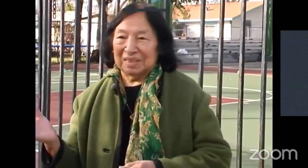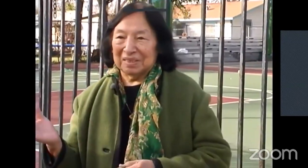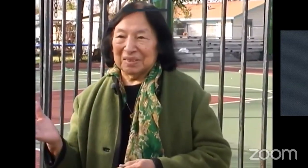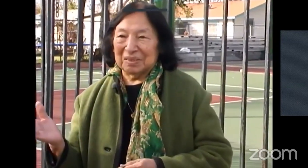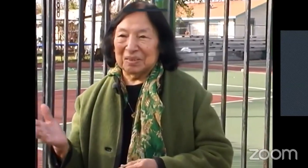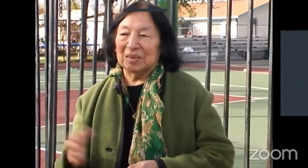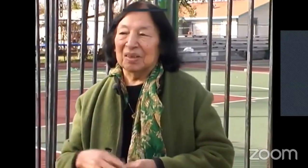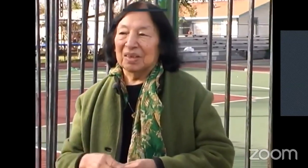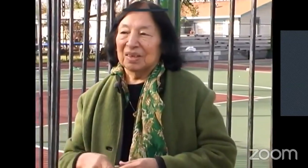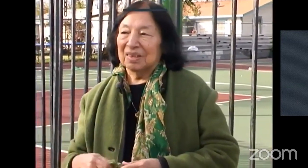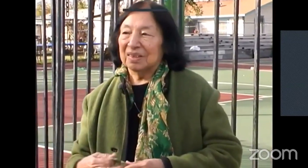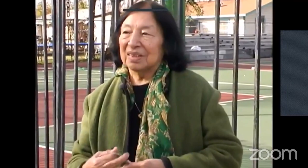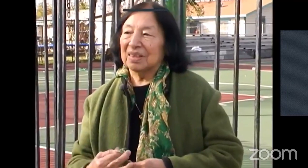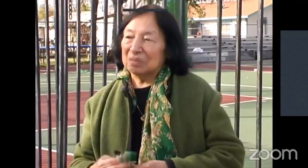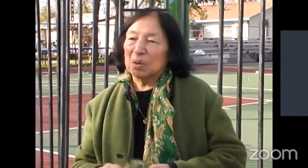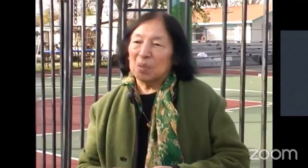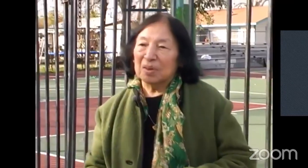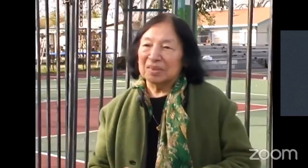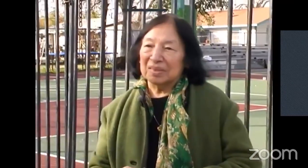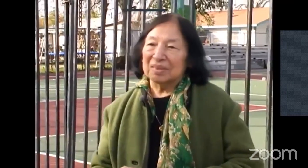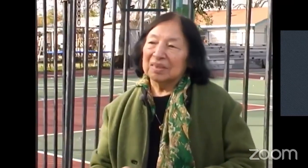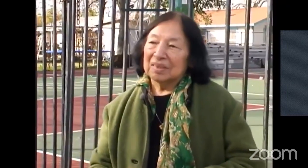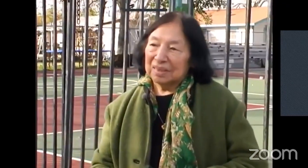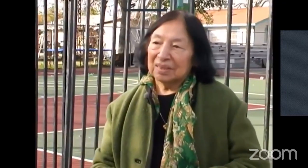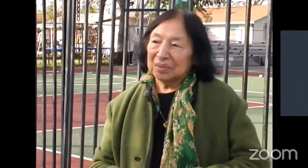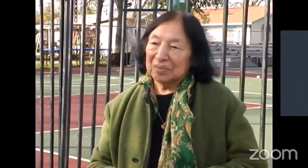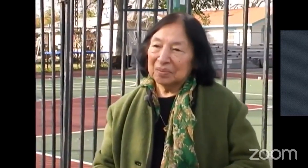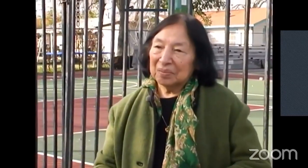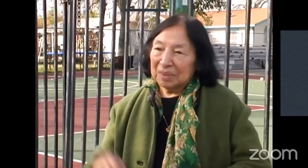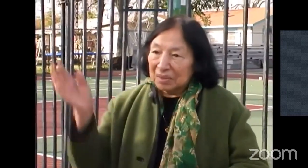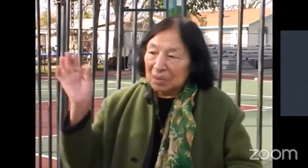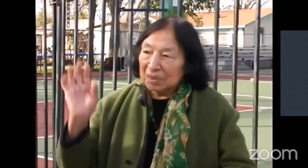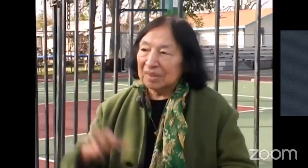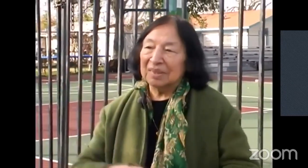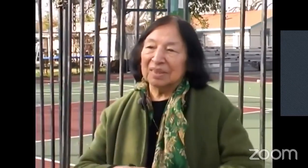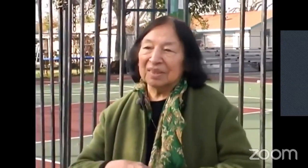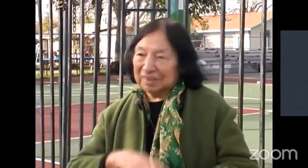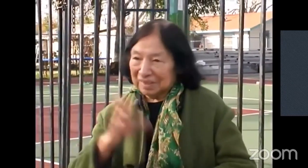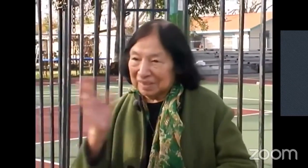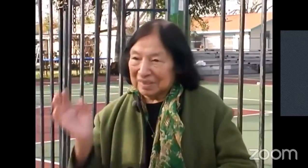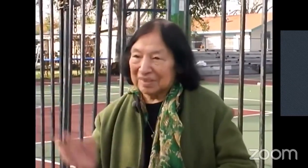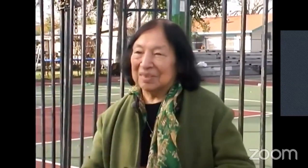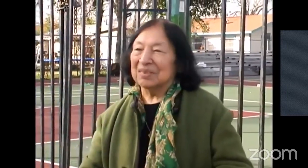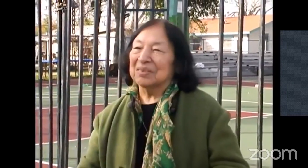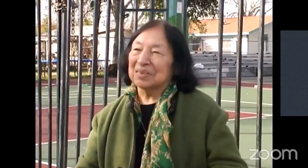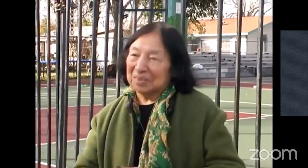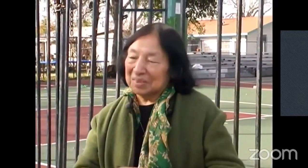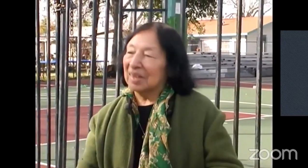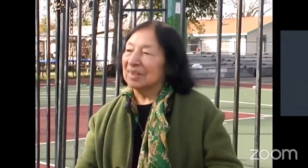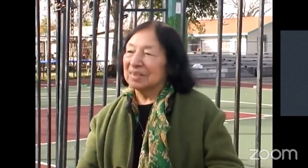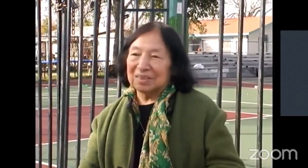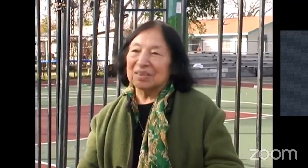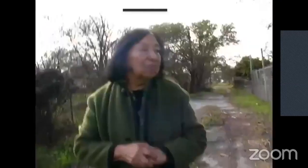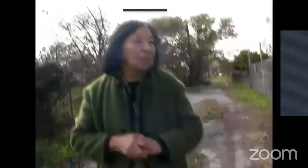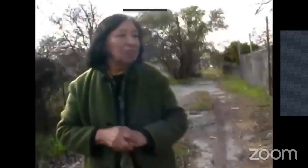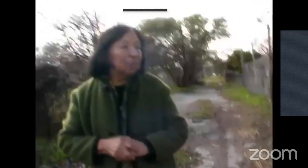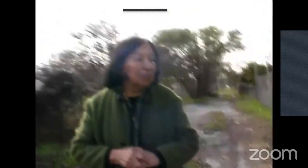God," you know. And then after a while, it's the, "Buenas noches," you know, "Good